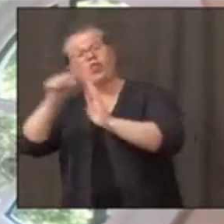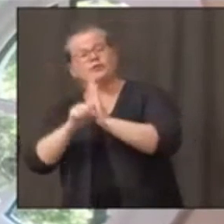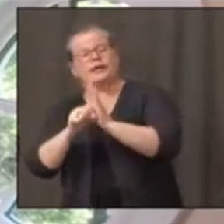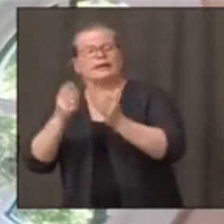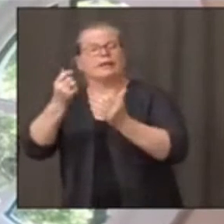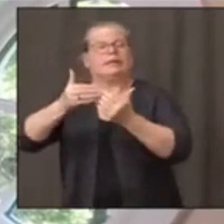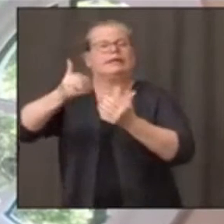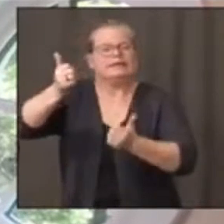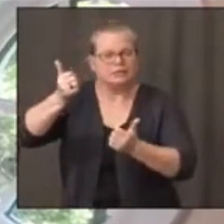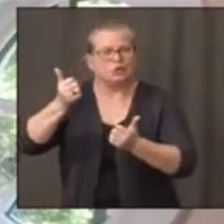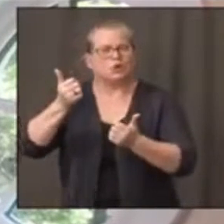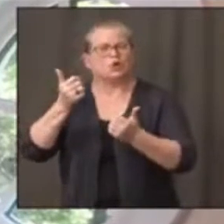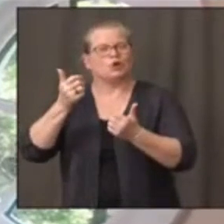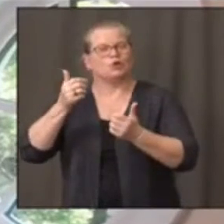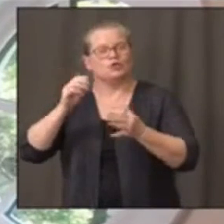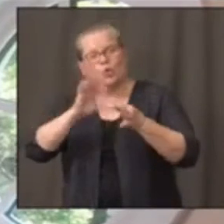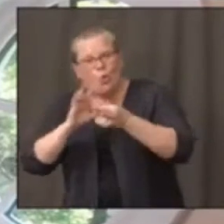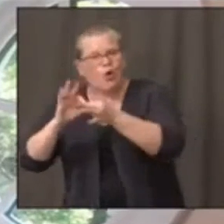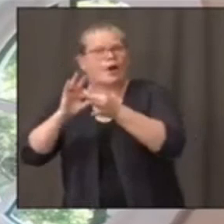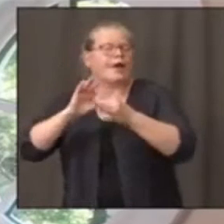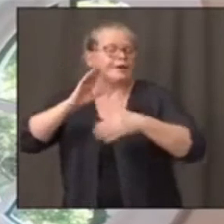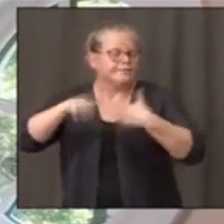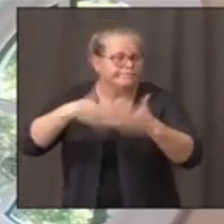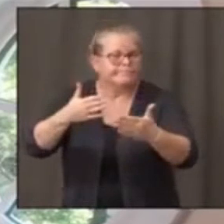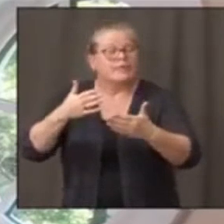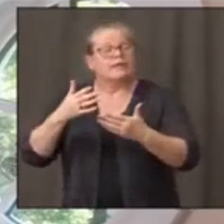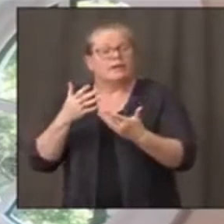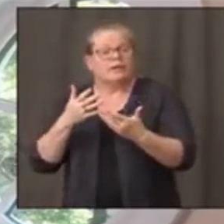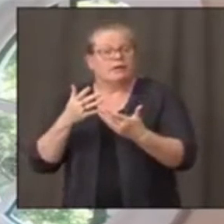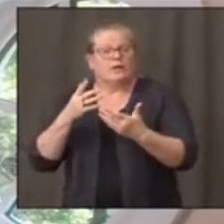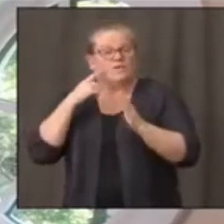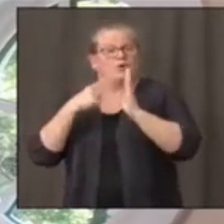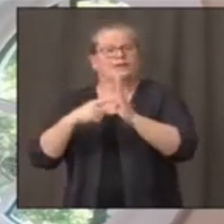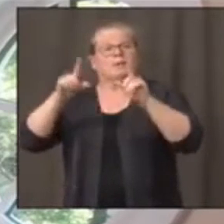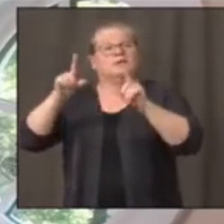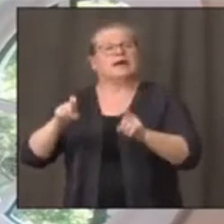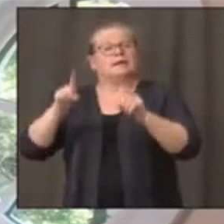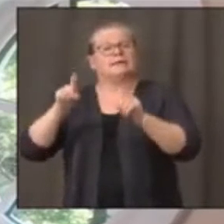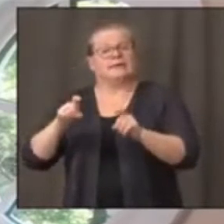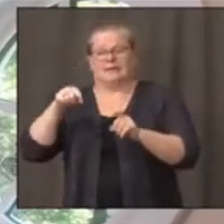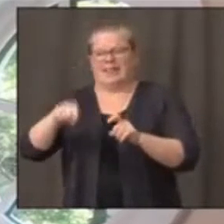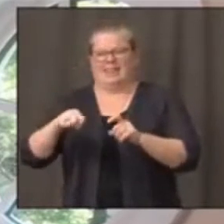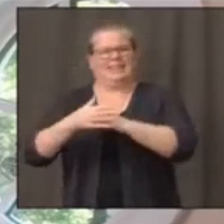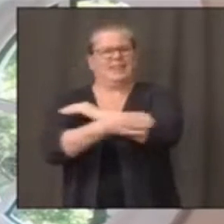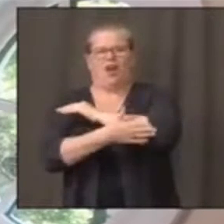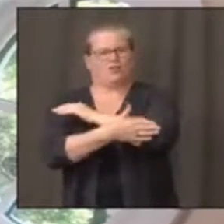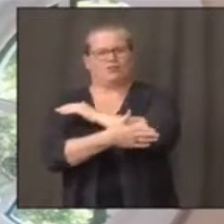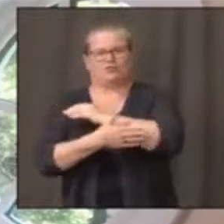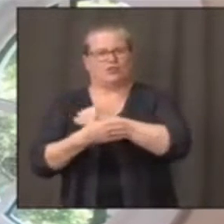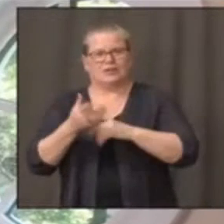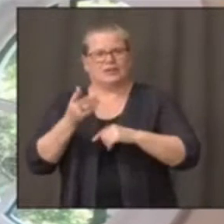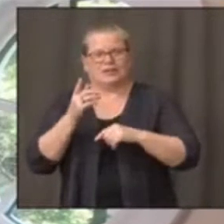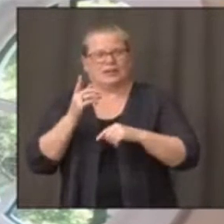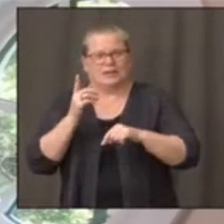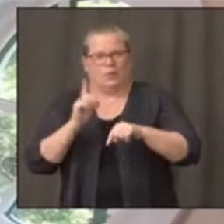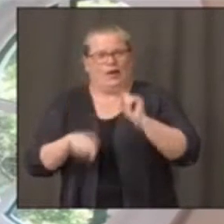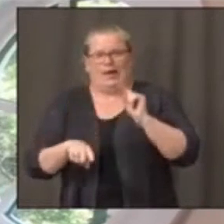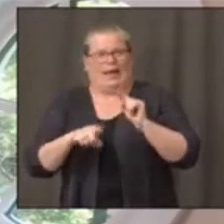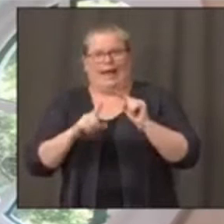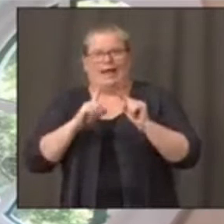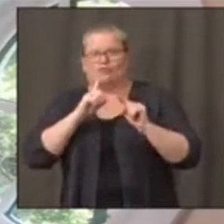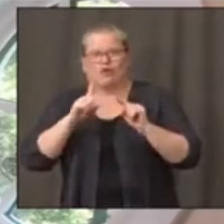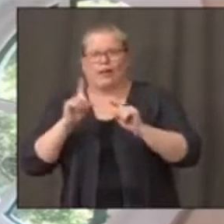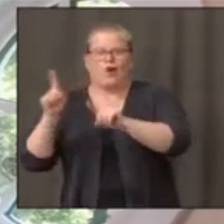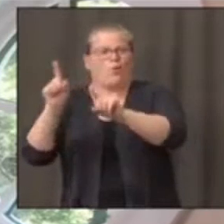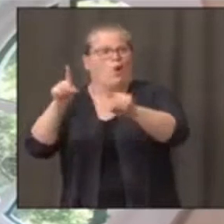for example, to testing, where we don't really have a surge capacity that we can move around in this country to try to get testing into hotspots. And you're seeing